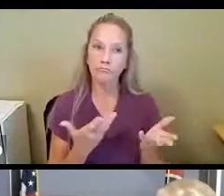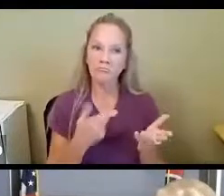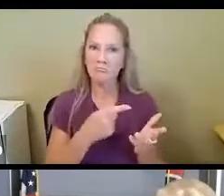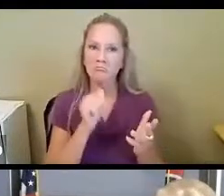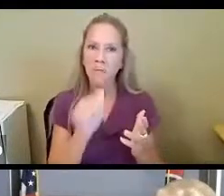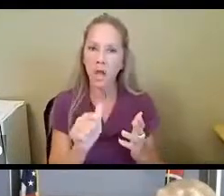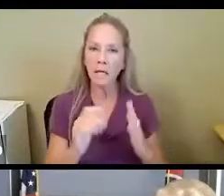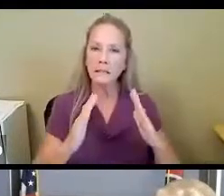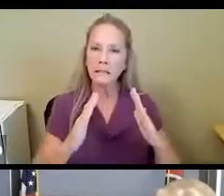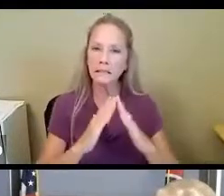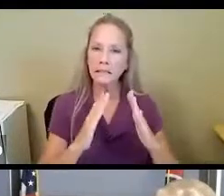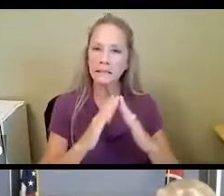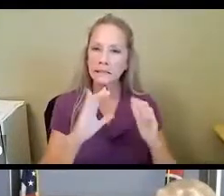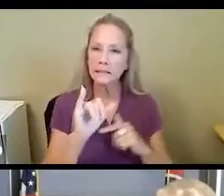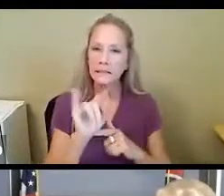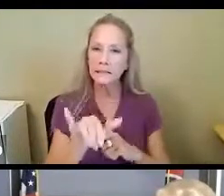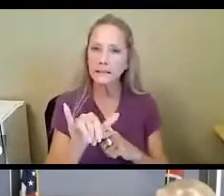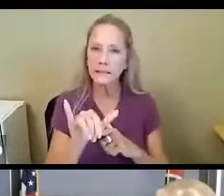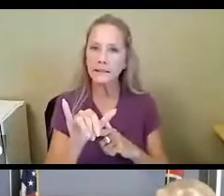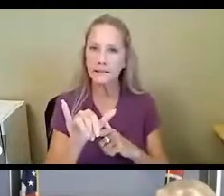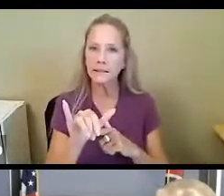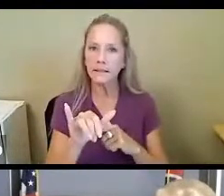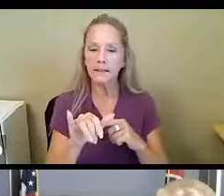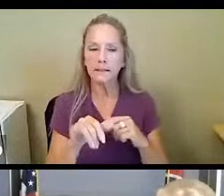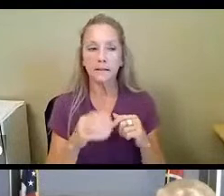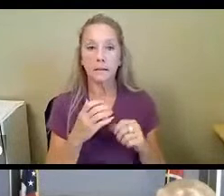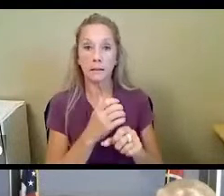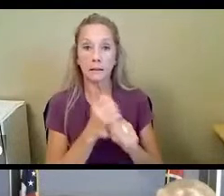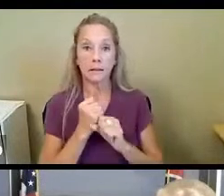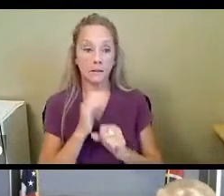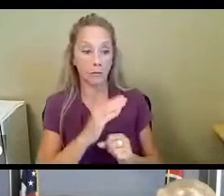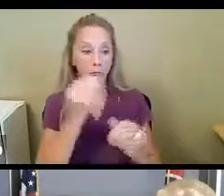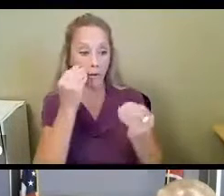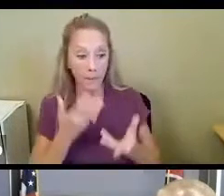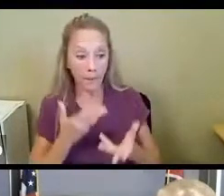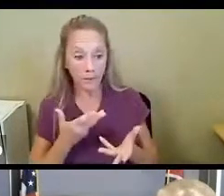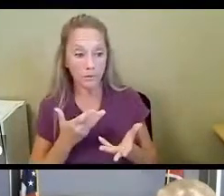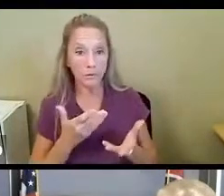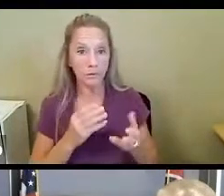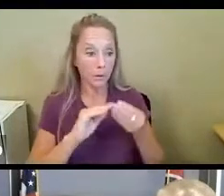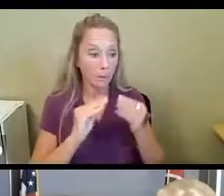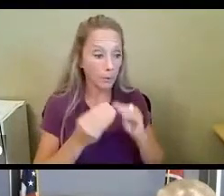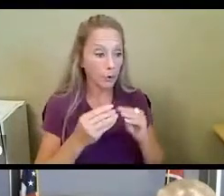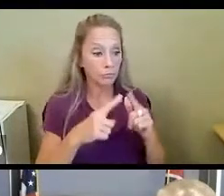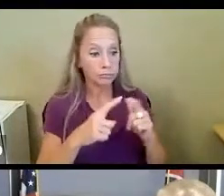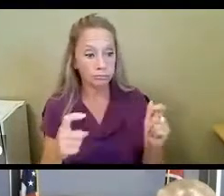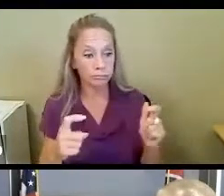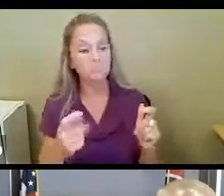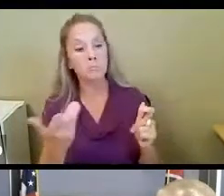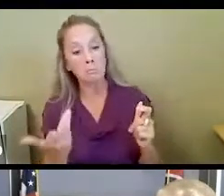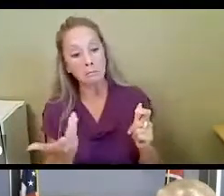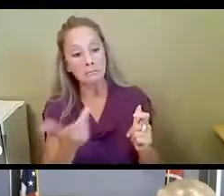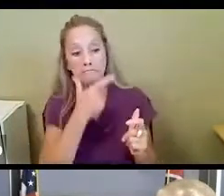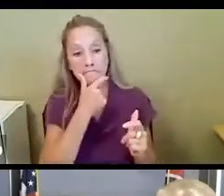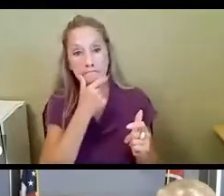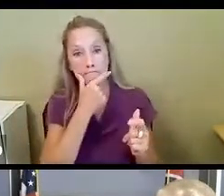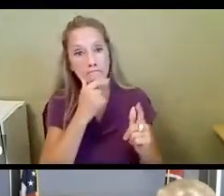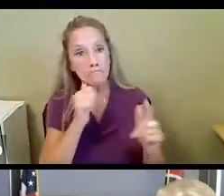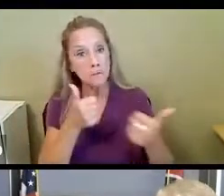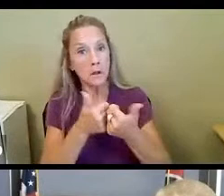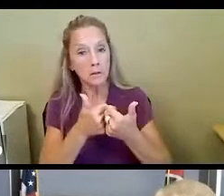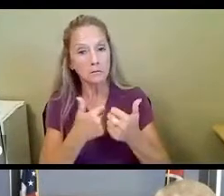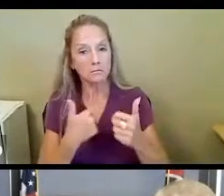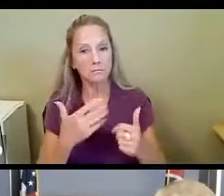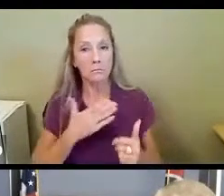metro, getting access to what their data says is a challenge. I can certainly have somebody on my staff reach out to